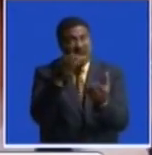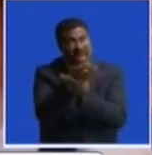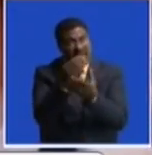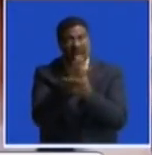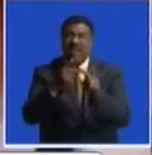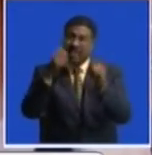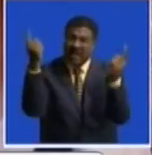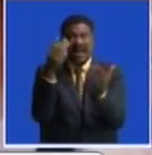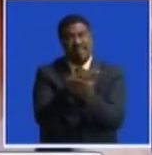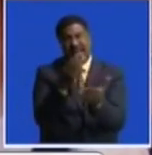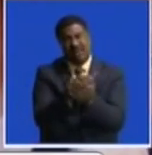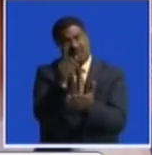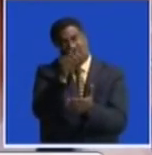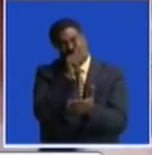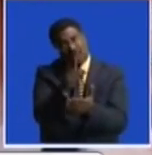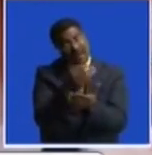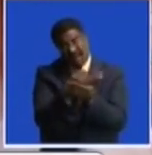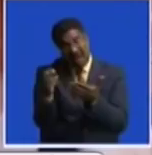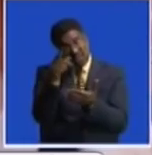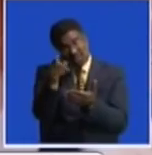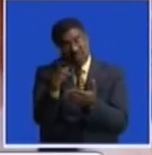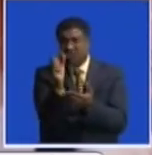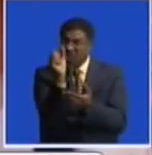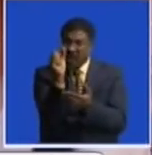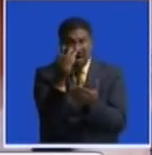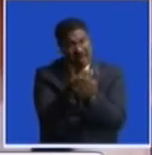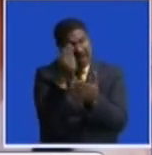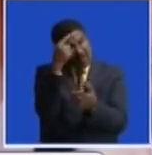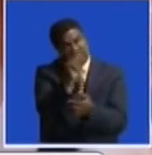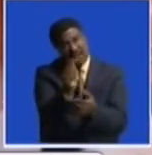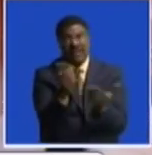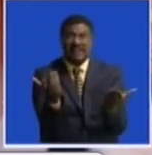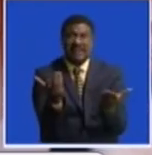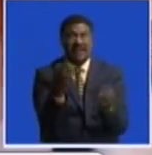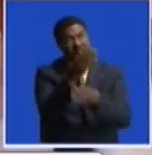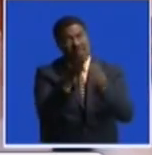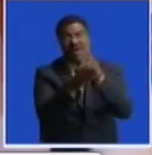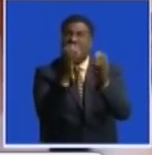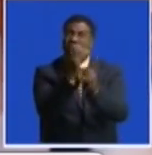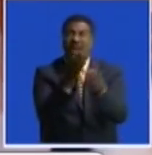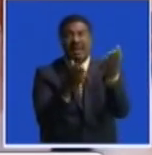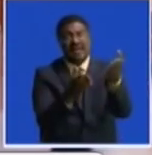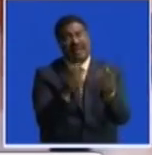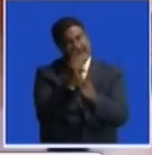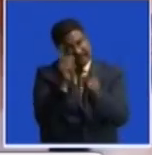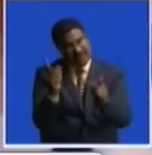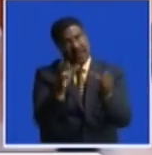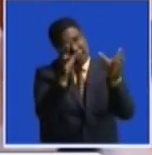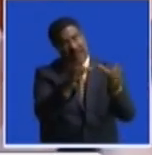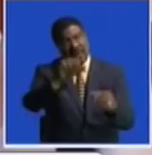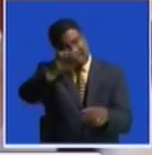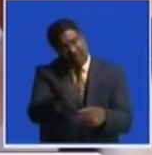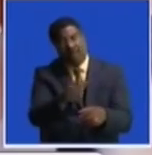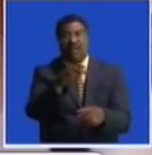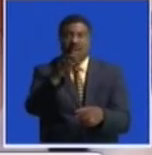money. You mean you can't sacrifice a little? The structure is there already. Just put something that you can flush so that the fecal